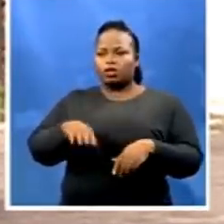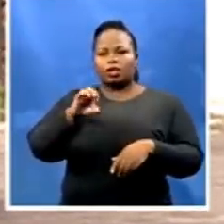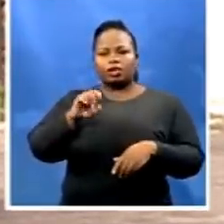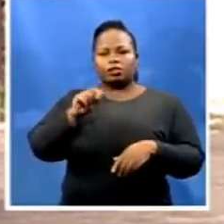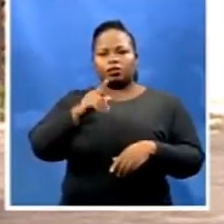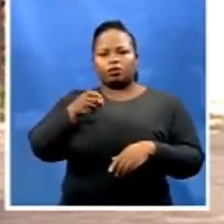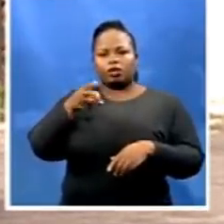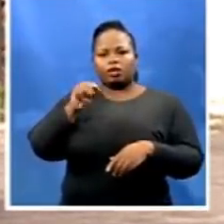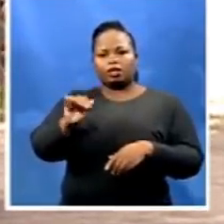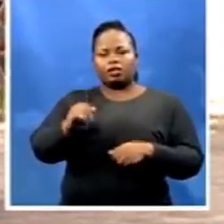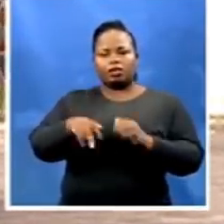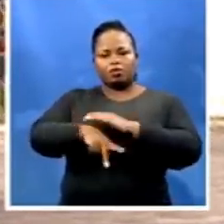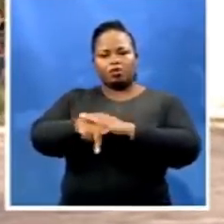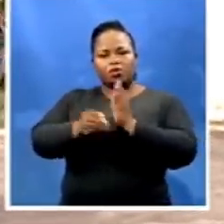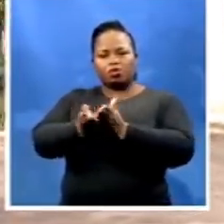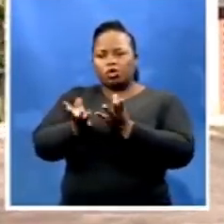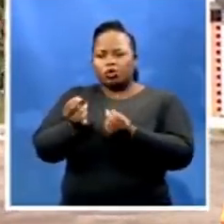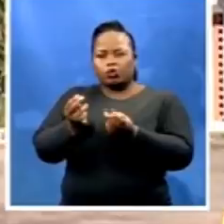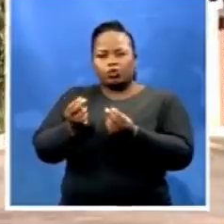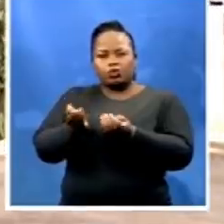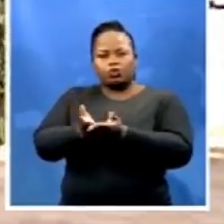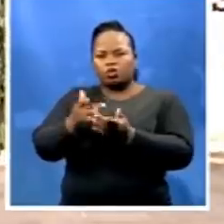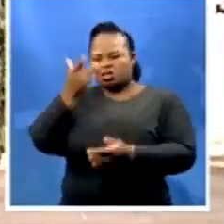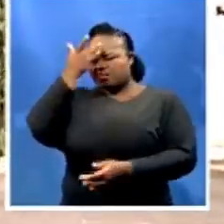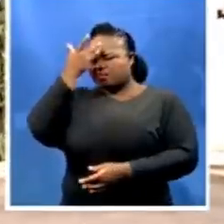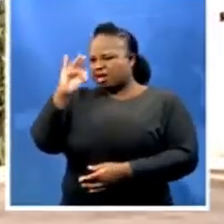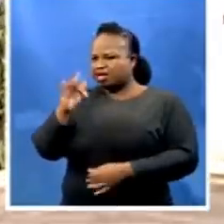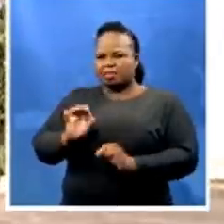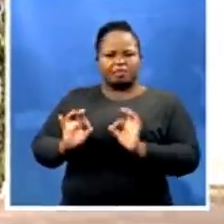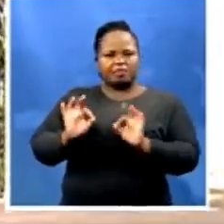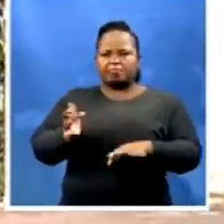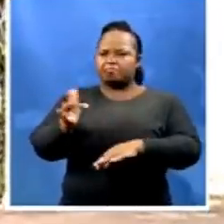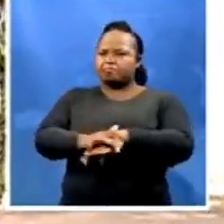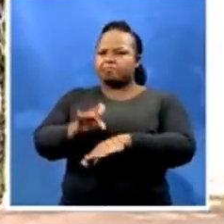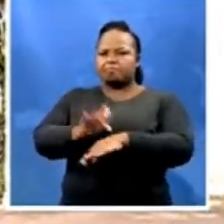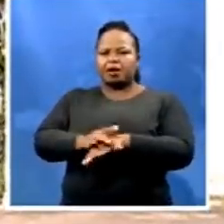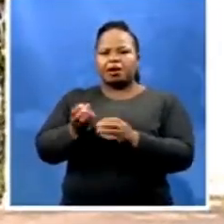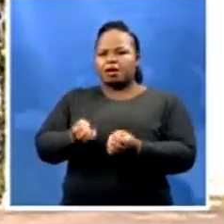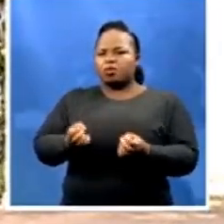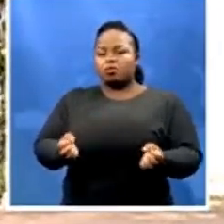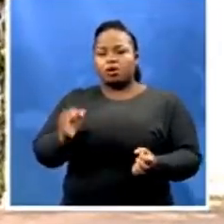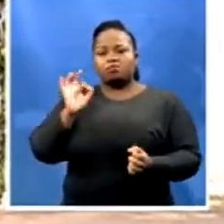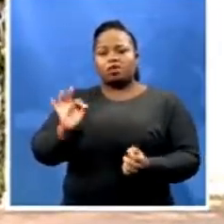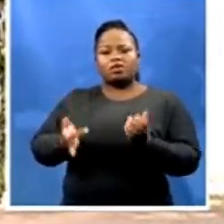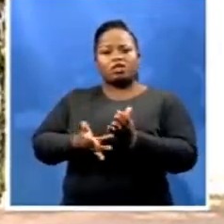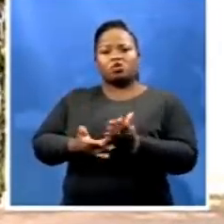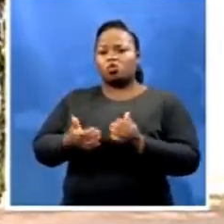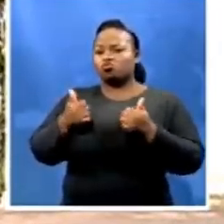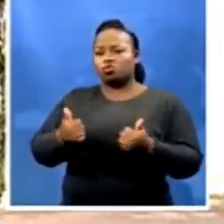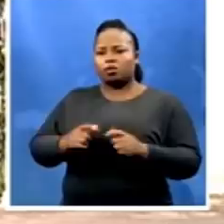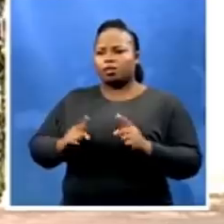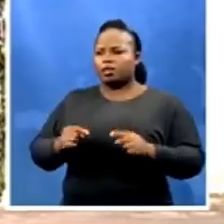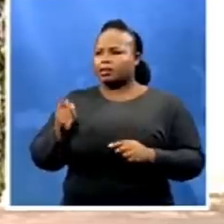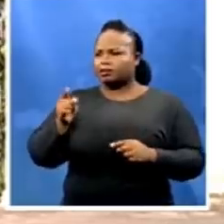a very smart school, state-of-the-art equipment. And over the past few days, this was the school where vandals